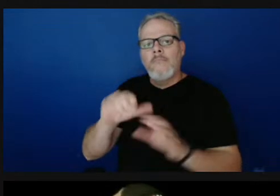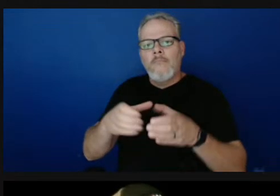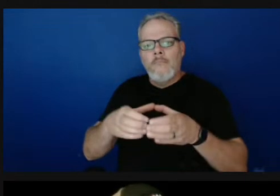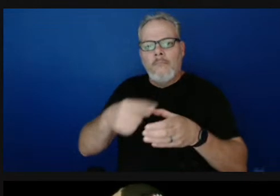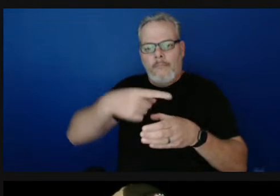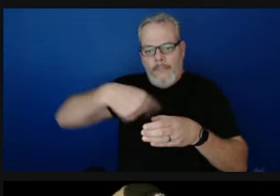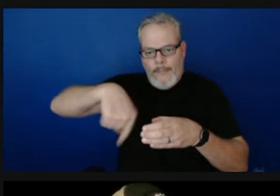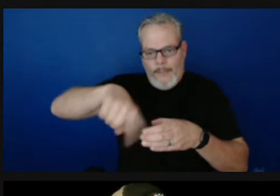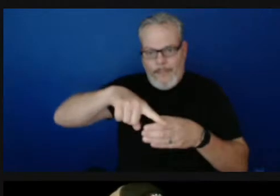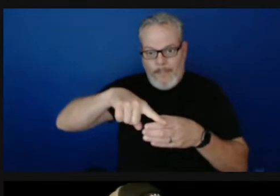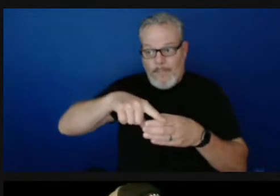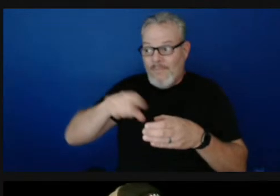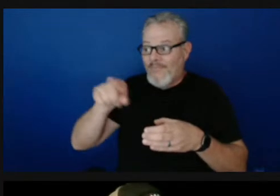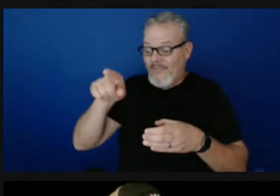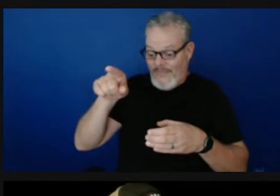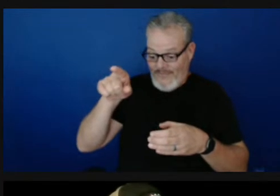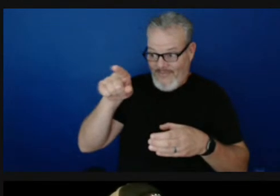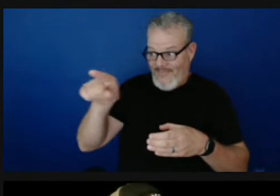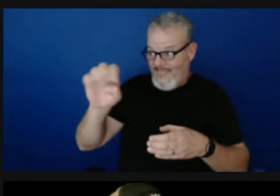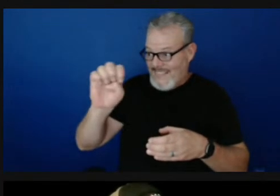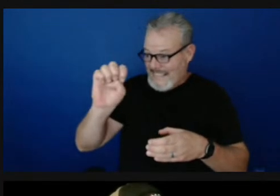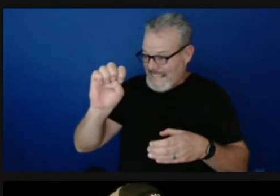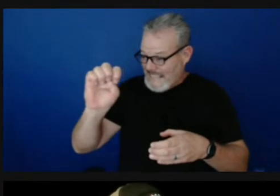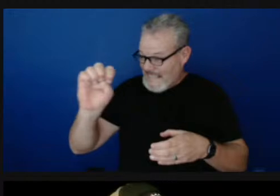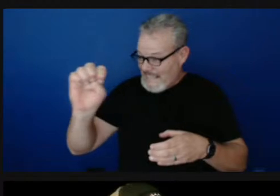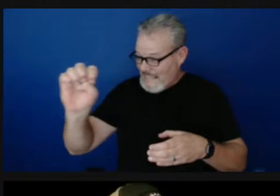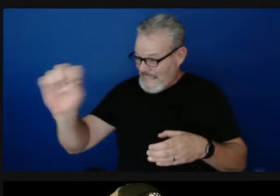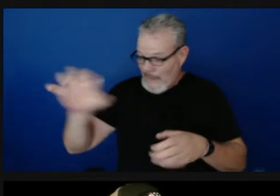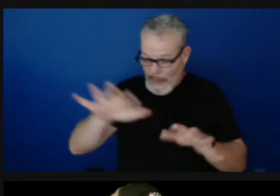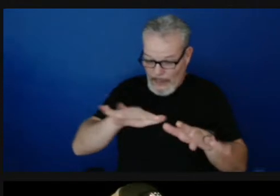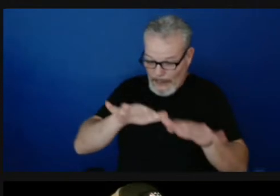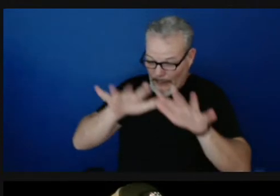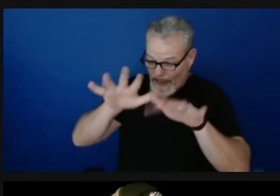all the way to the east, covering the September